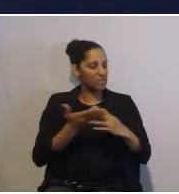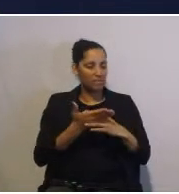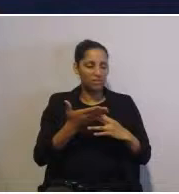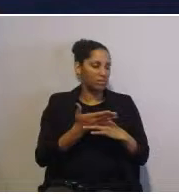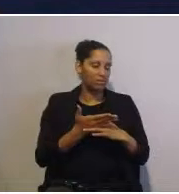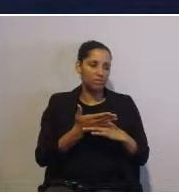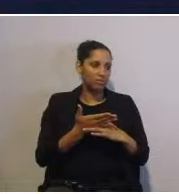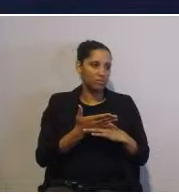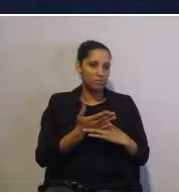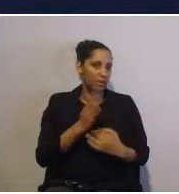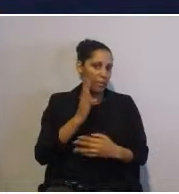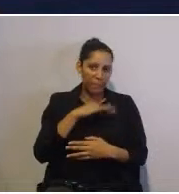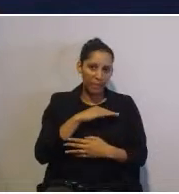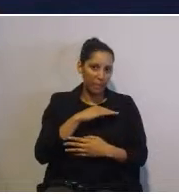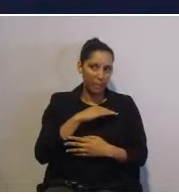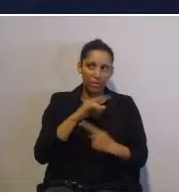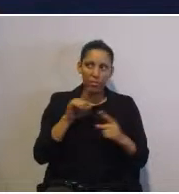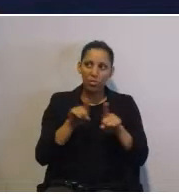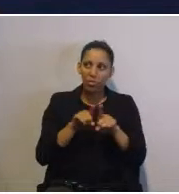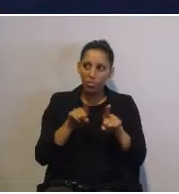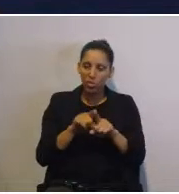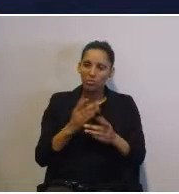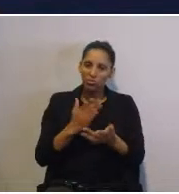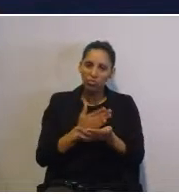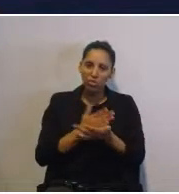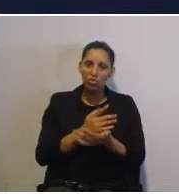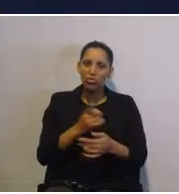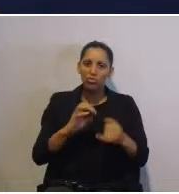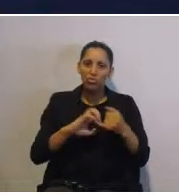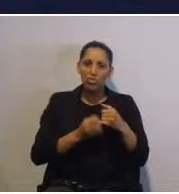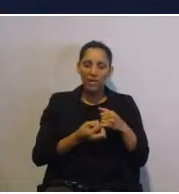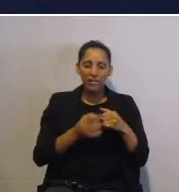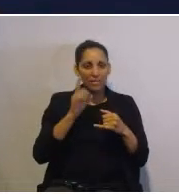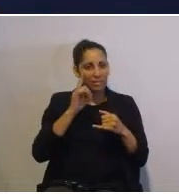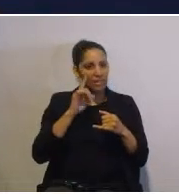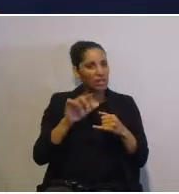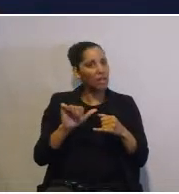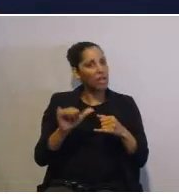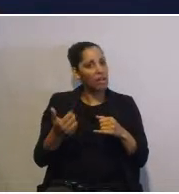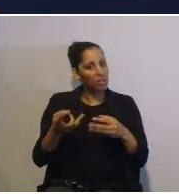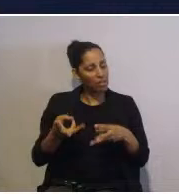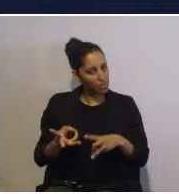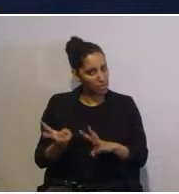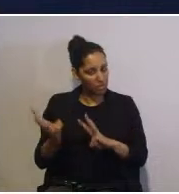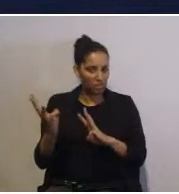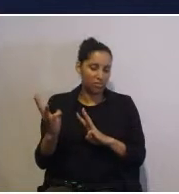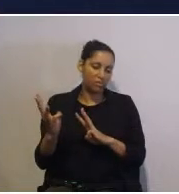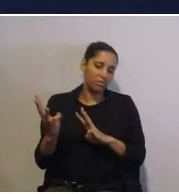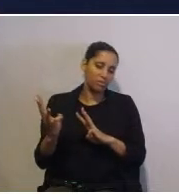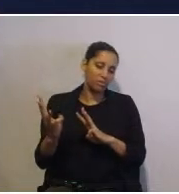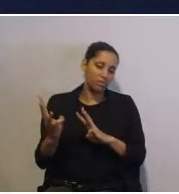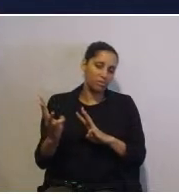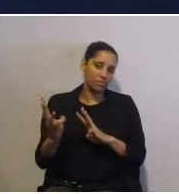that. I'm sure you could try and find alternative measurements